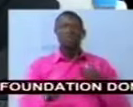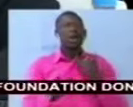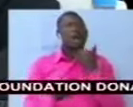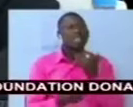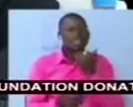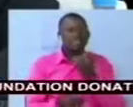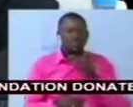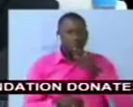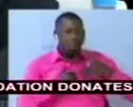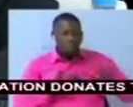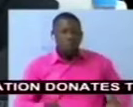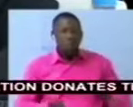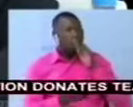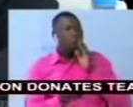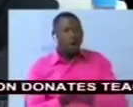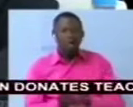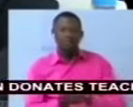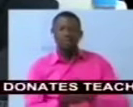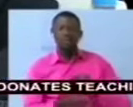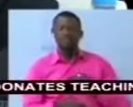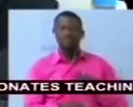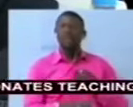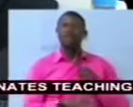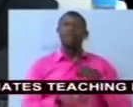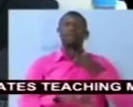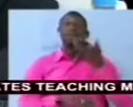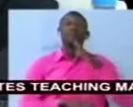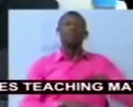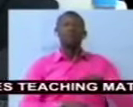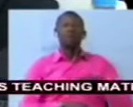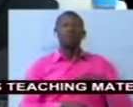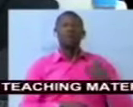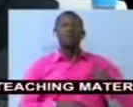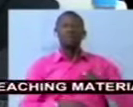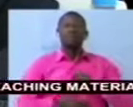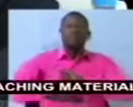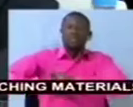confessions, by coercion of course, from the detainees.